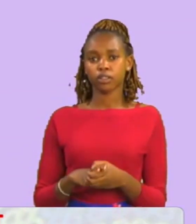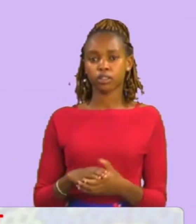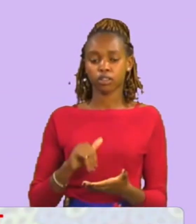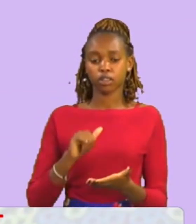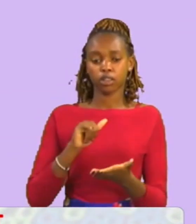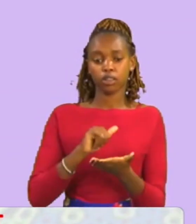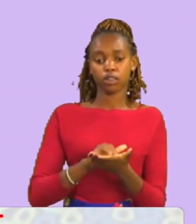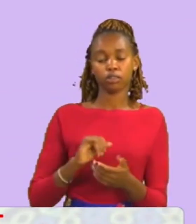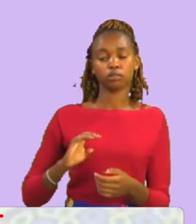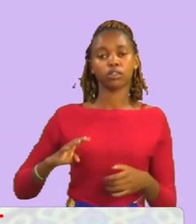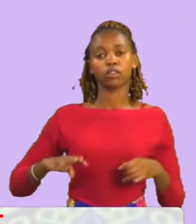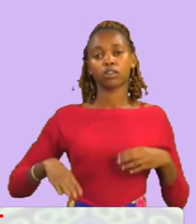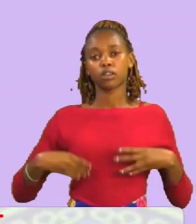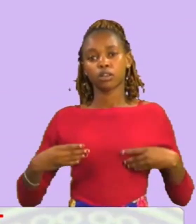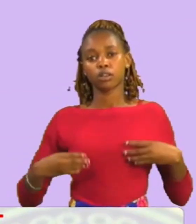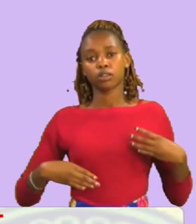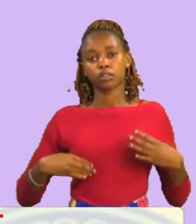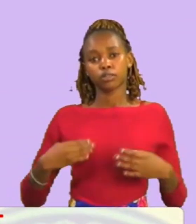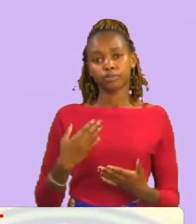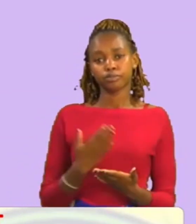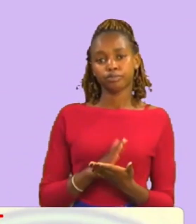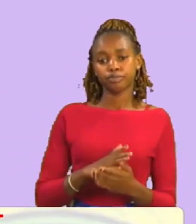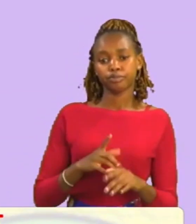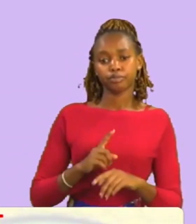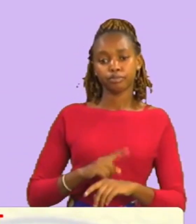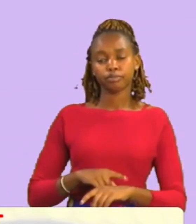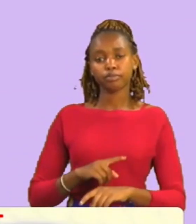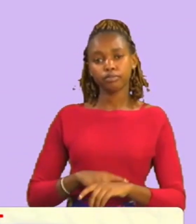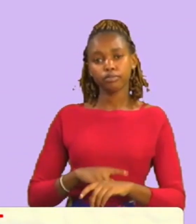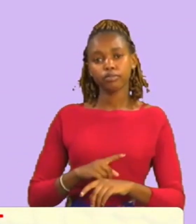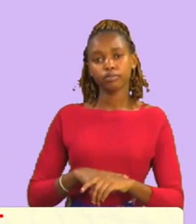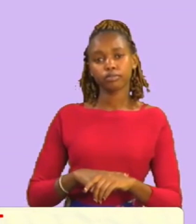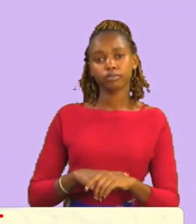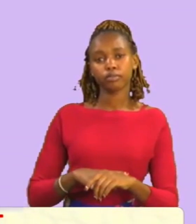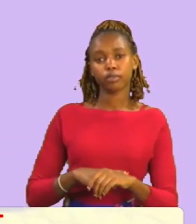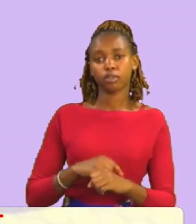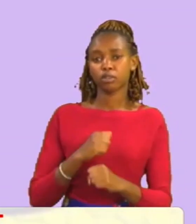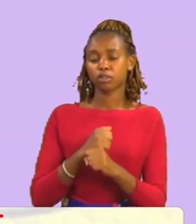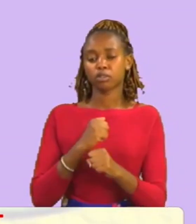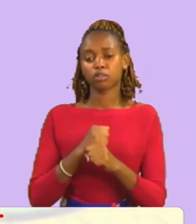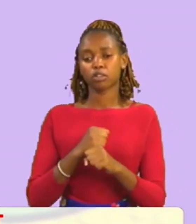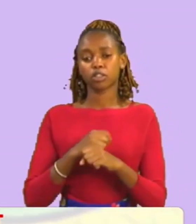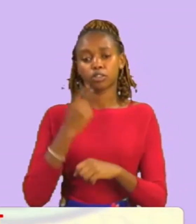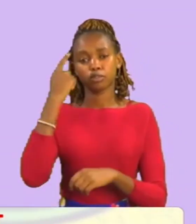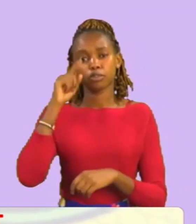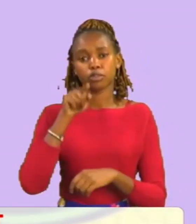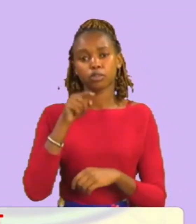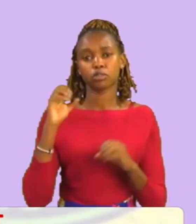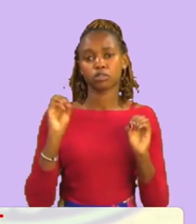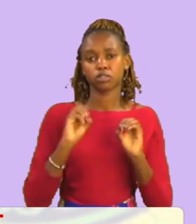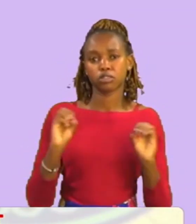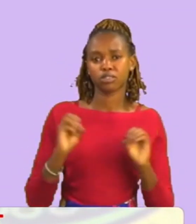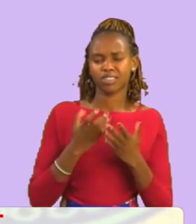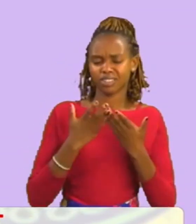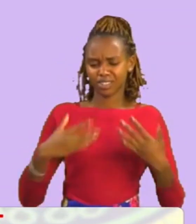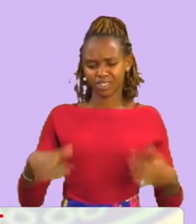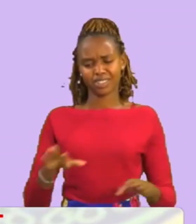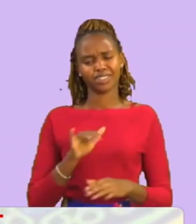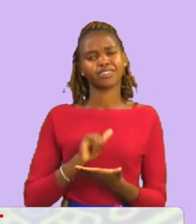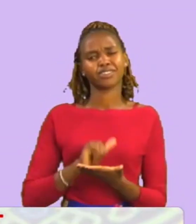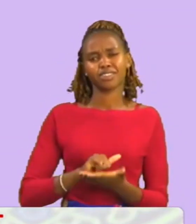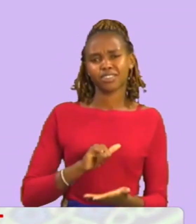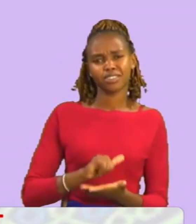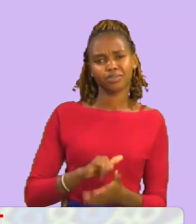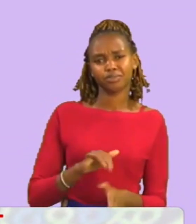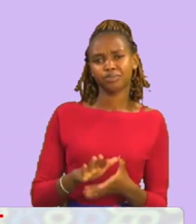of behavior. Ikifika sometime unajua ni kama if something is not working out for you, unafanya nini? Achana nayo tu kidogo.